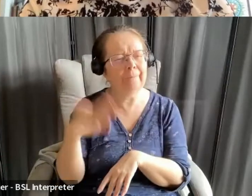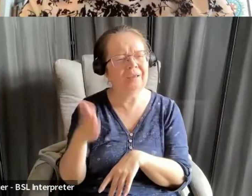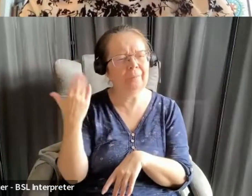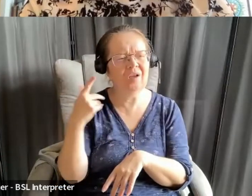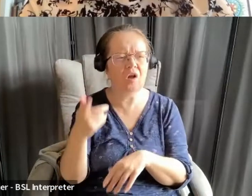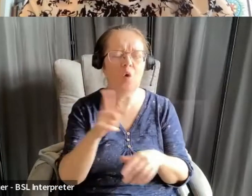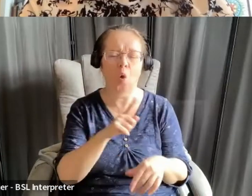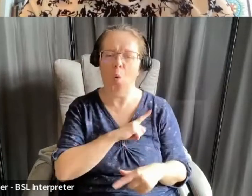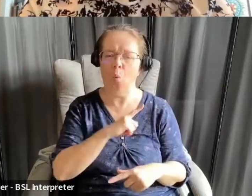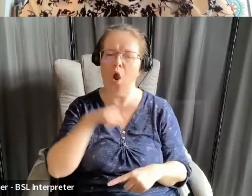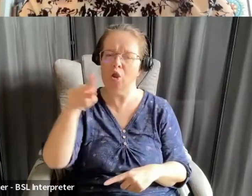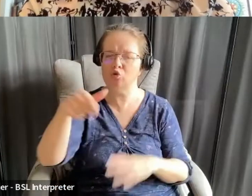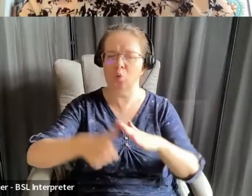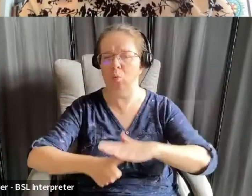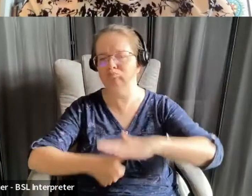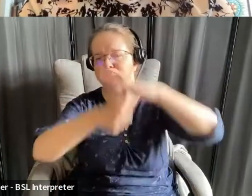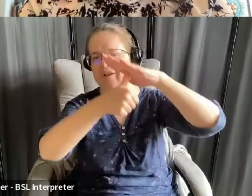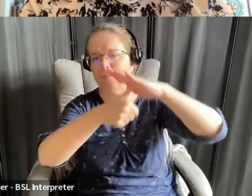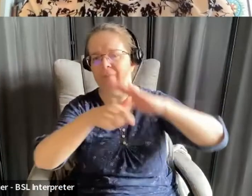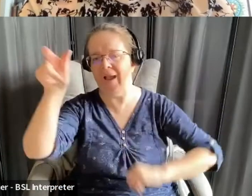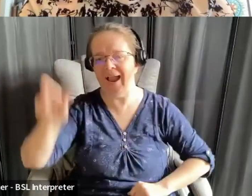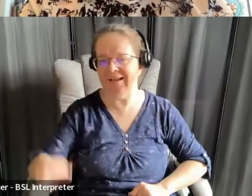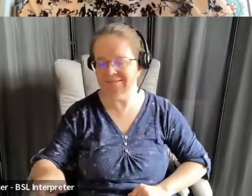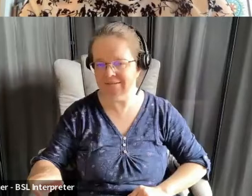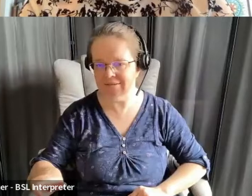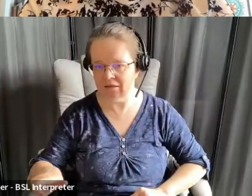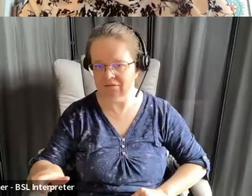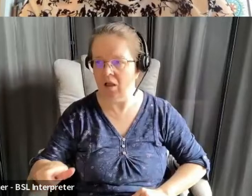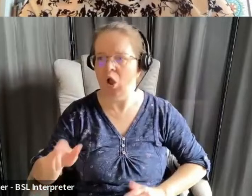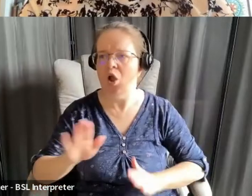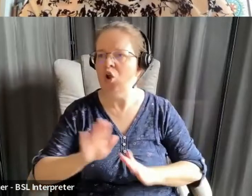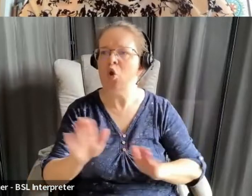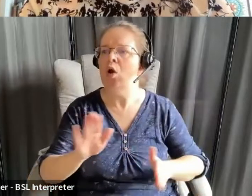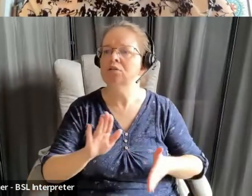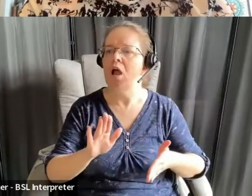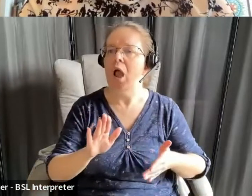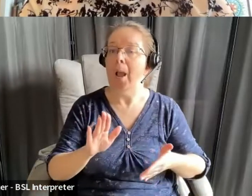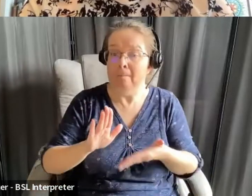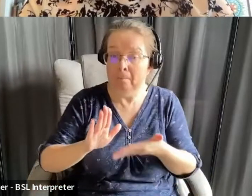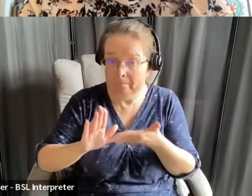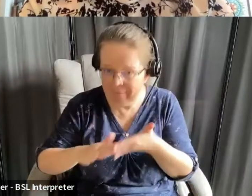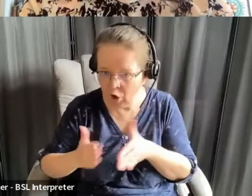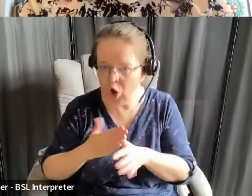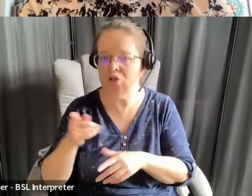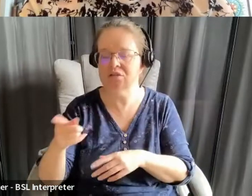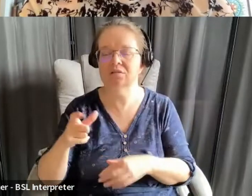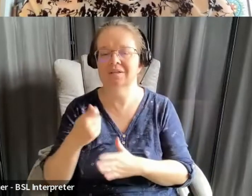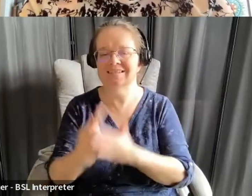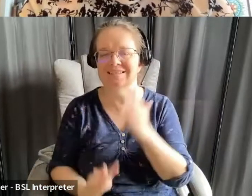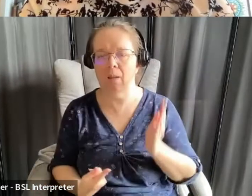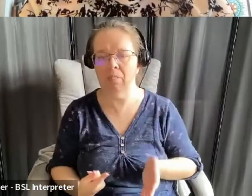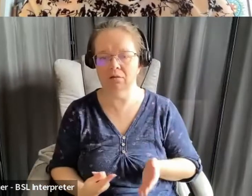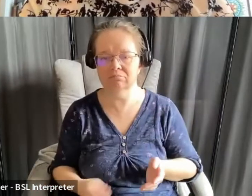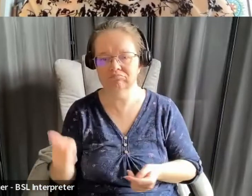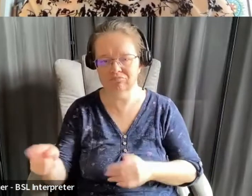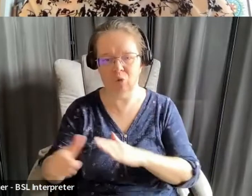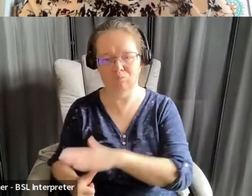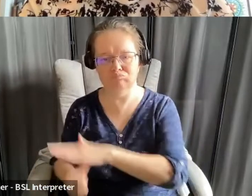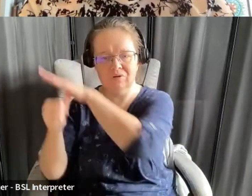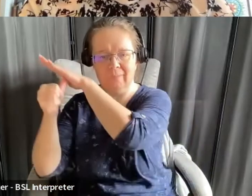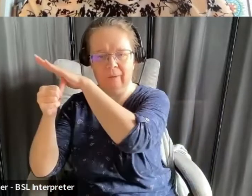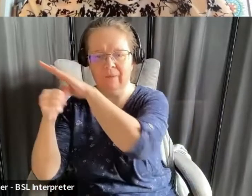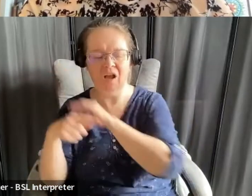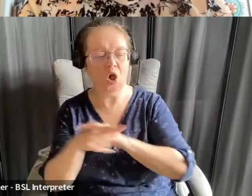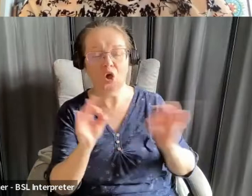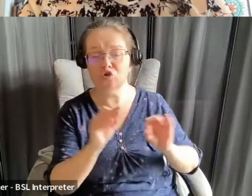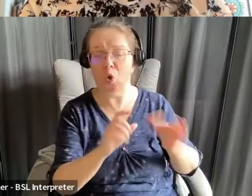you're a premium candidate, not in spite of, but actually because of your disability. And so I would welcome or